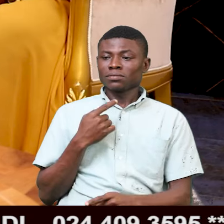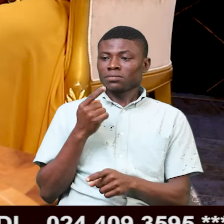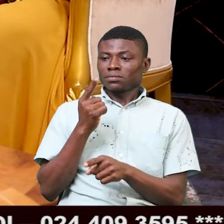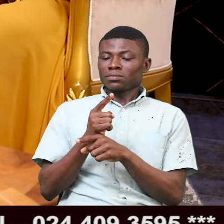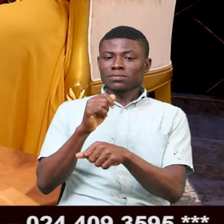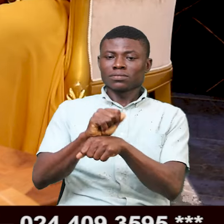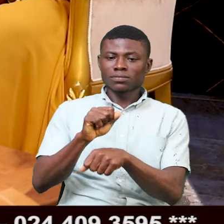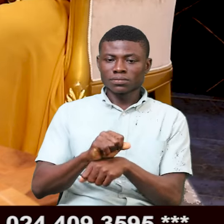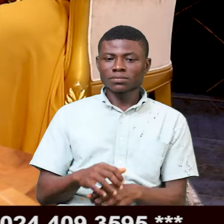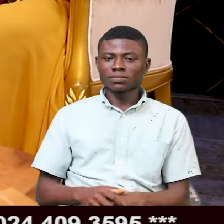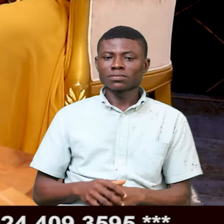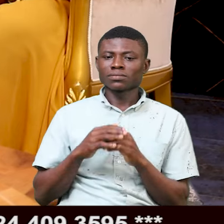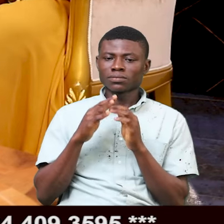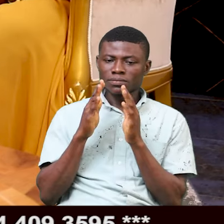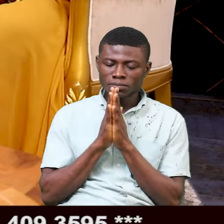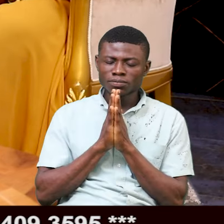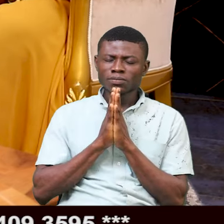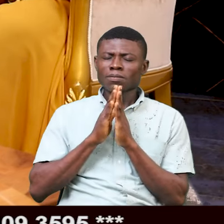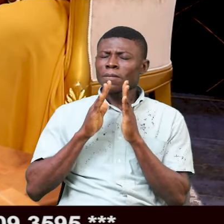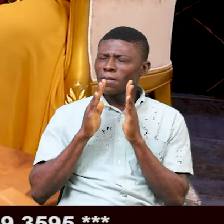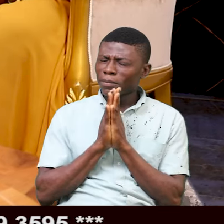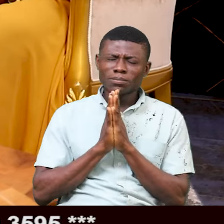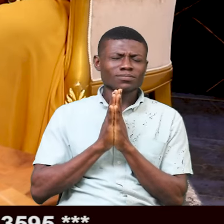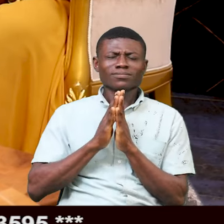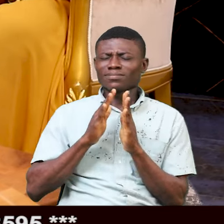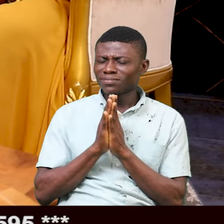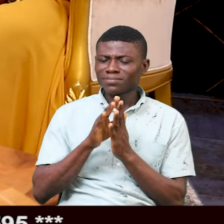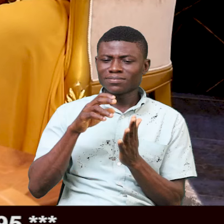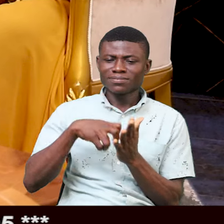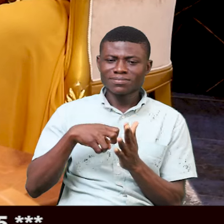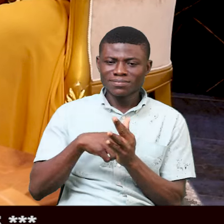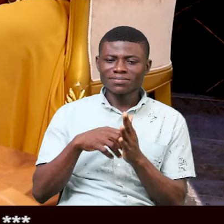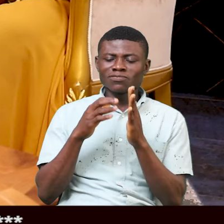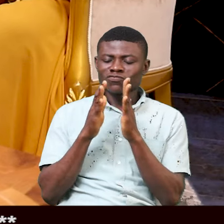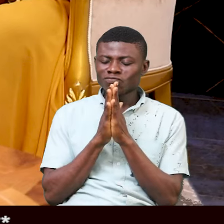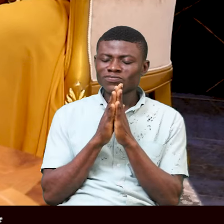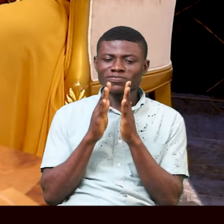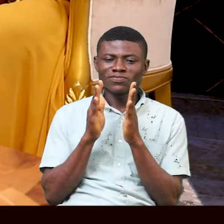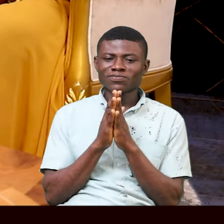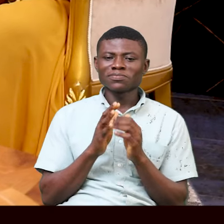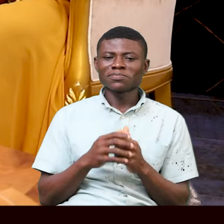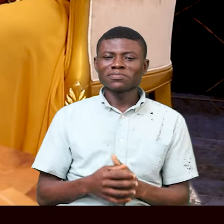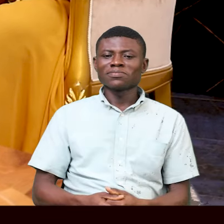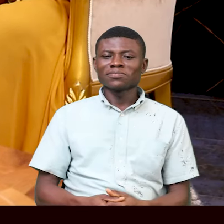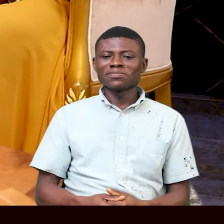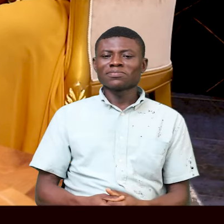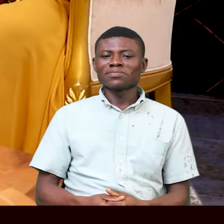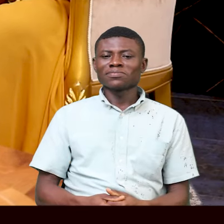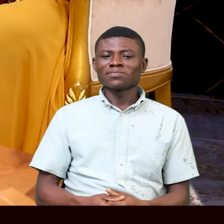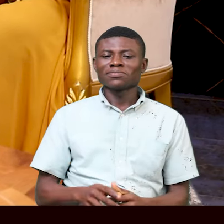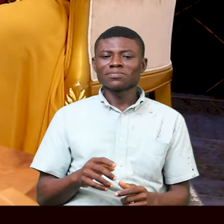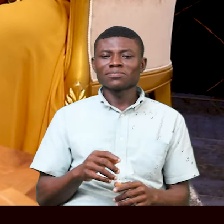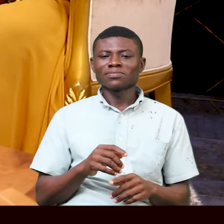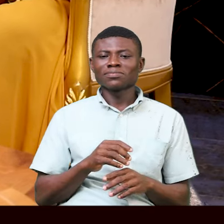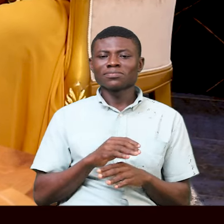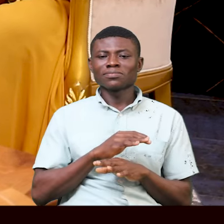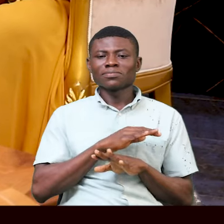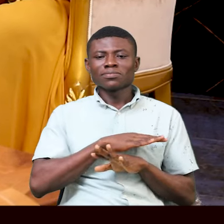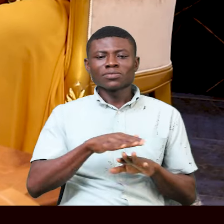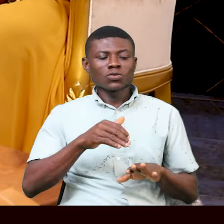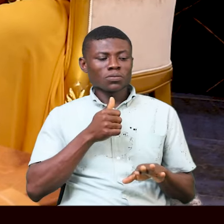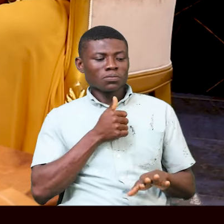work. Bon paisa. Hadabo Jazo Kavahanderianda. Don't blame her if